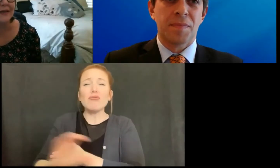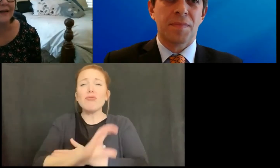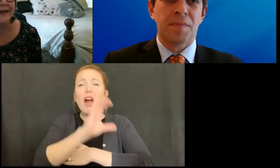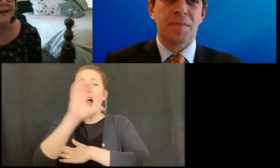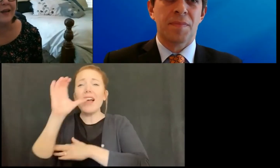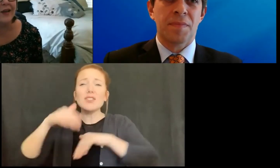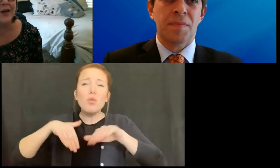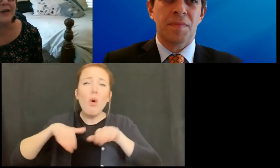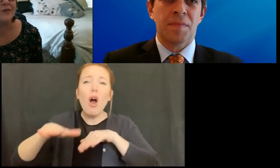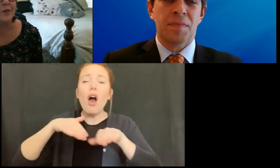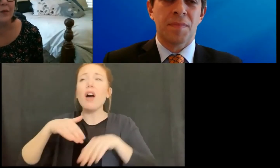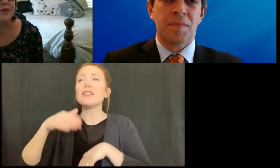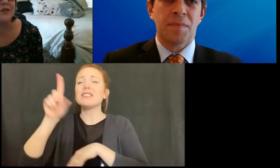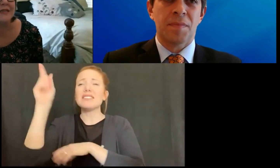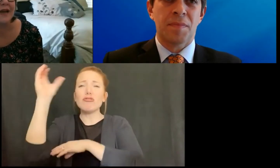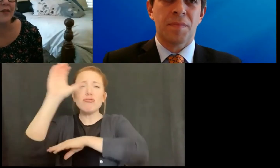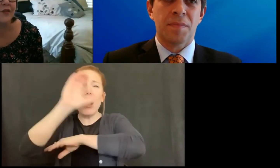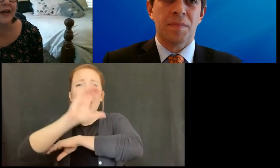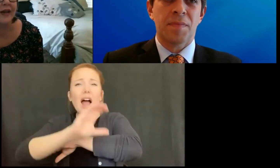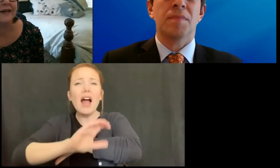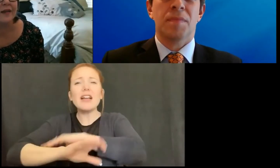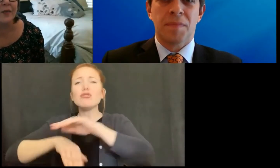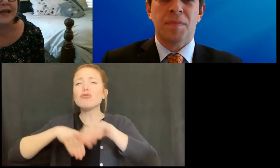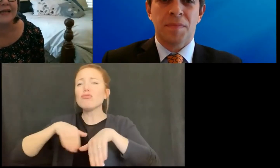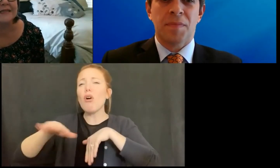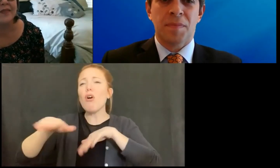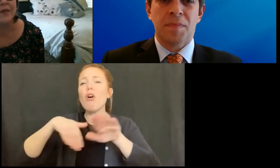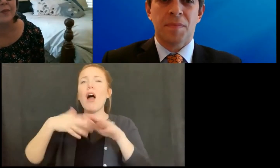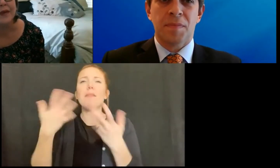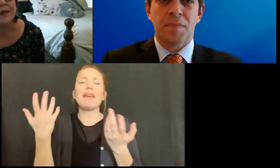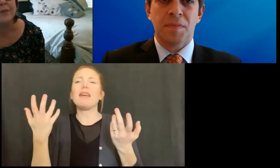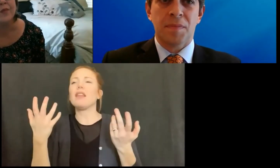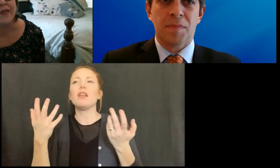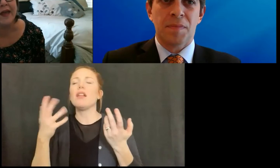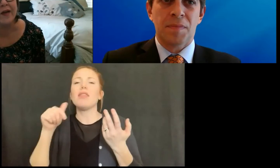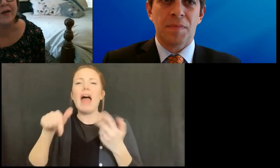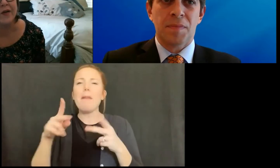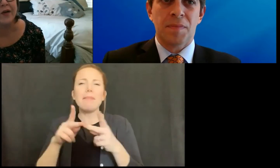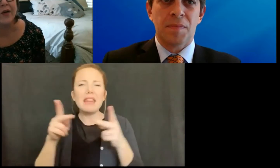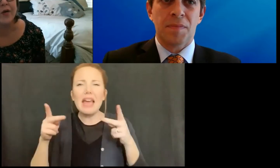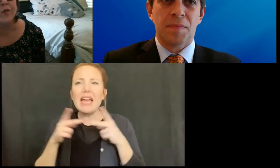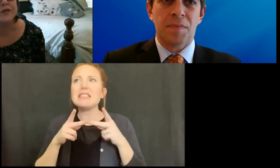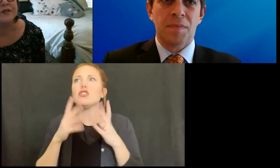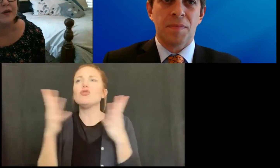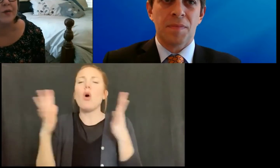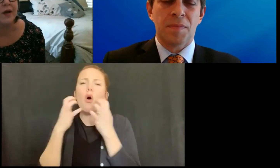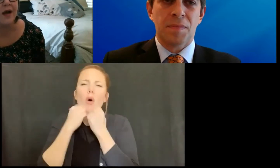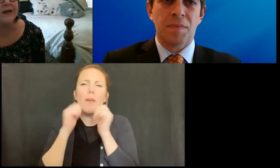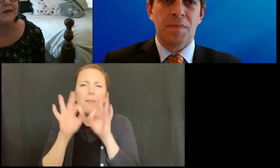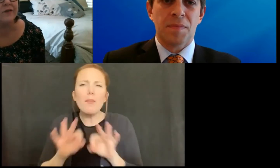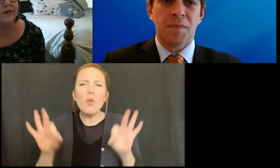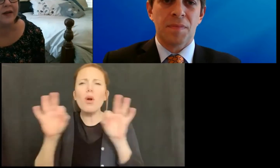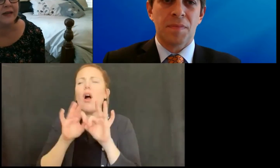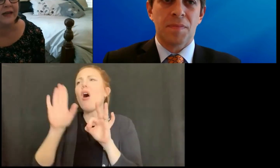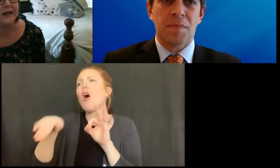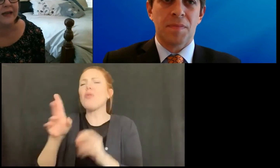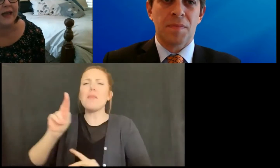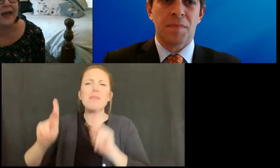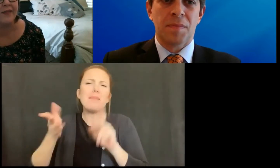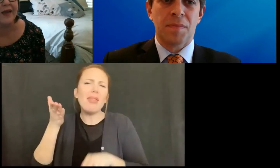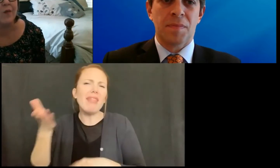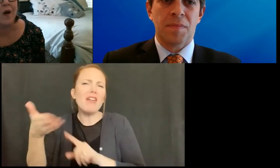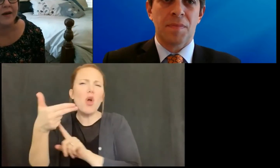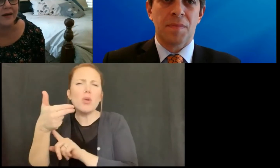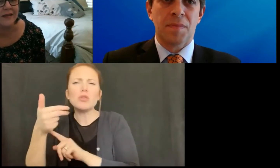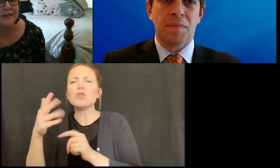strolls. And, you know, we will just never forget the place. And the people there were so kind and friendly,